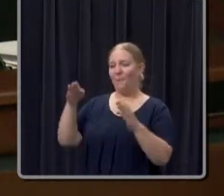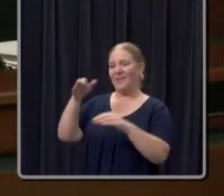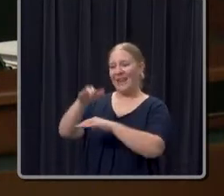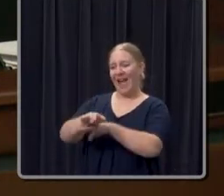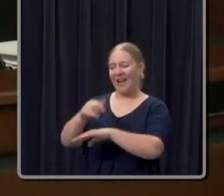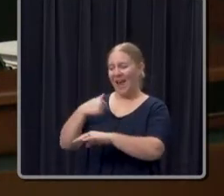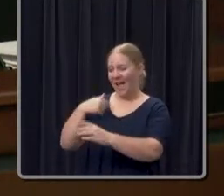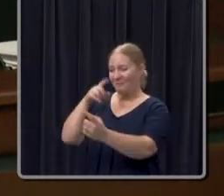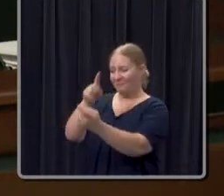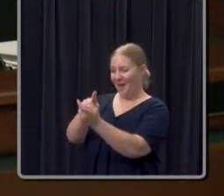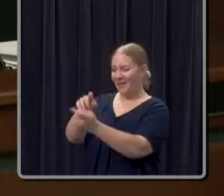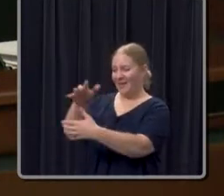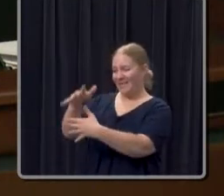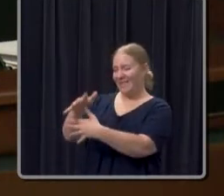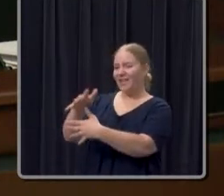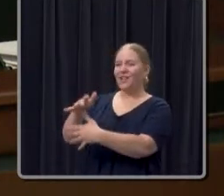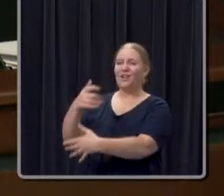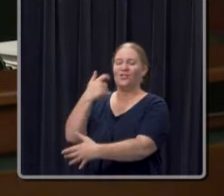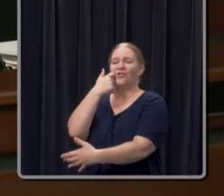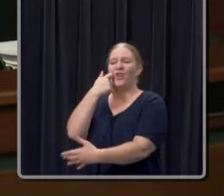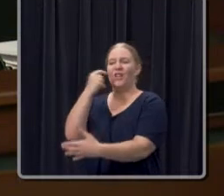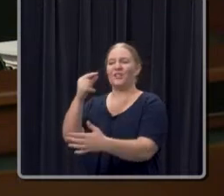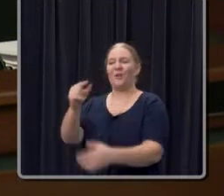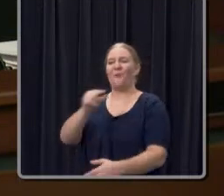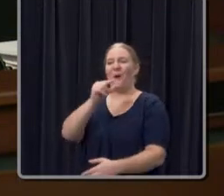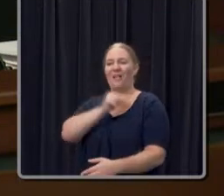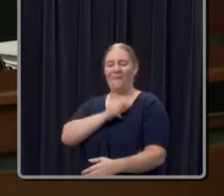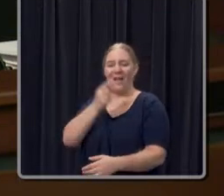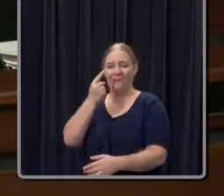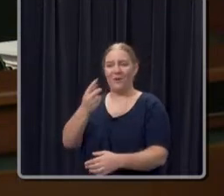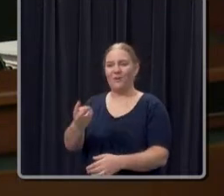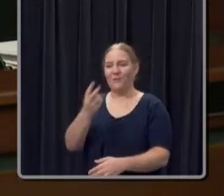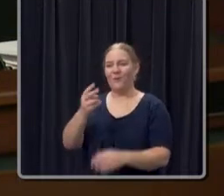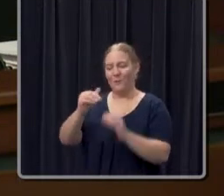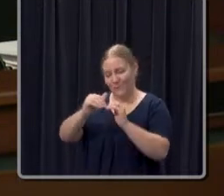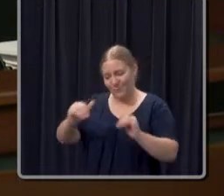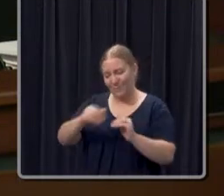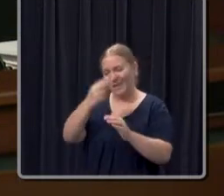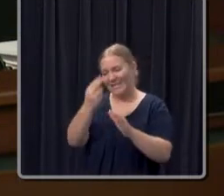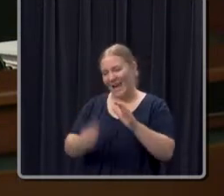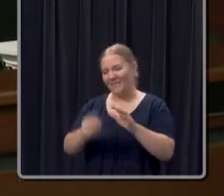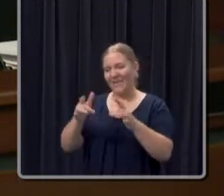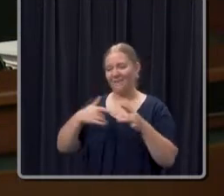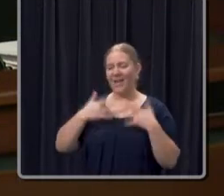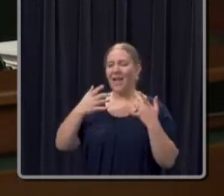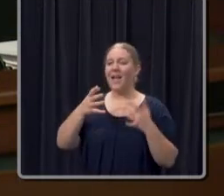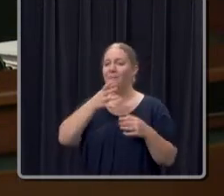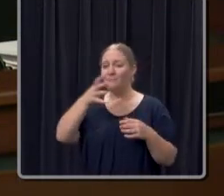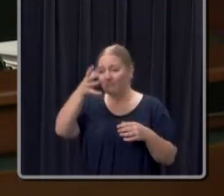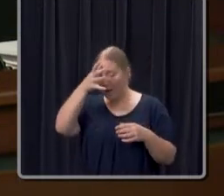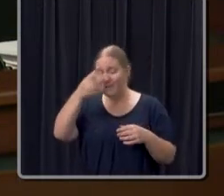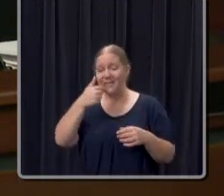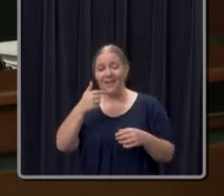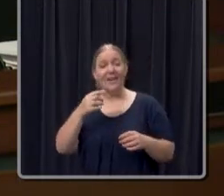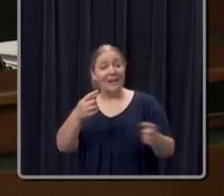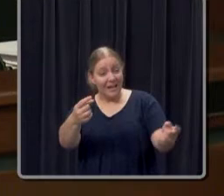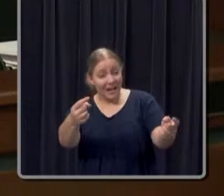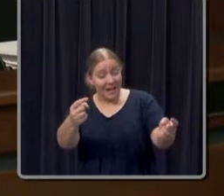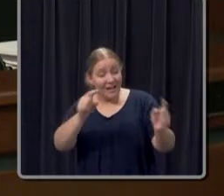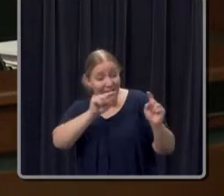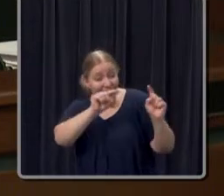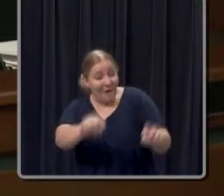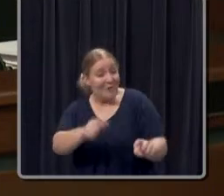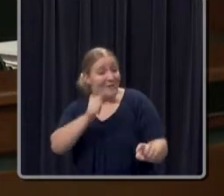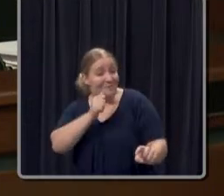I met a senior who had just qualified for 2 state events in swimming and diving. And so his parents said, well, come tomorrow night. So I got to go see the